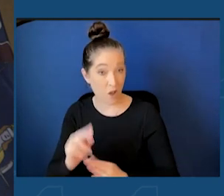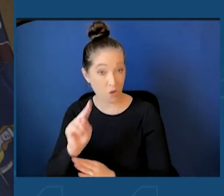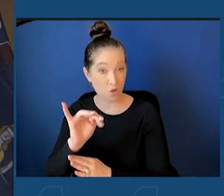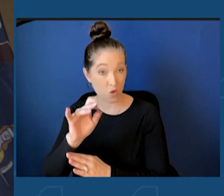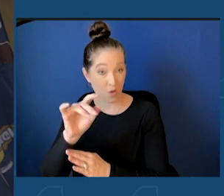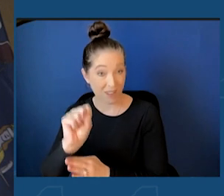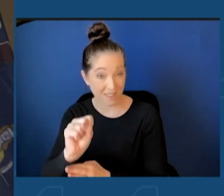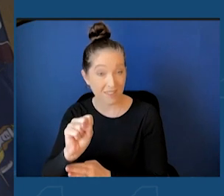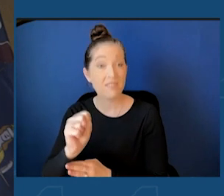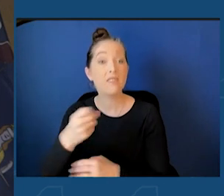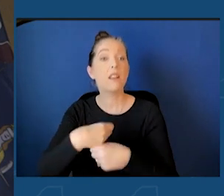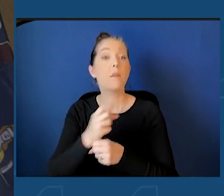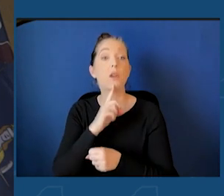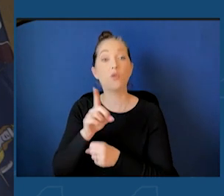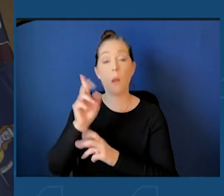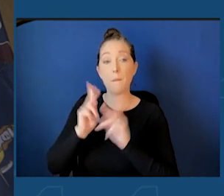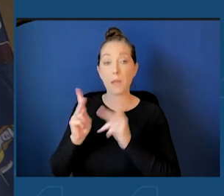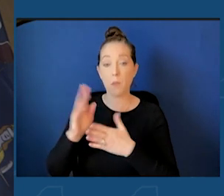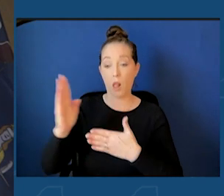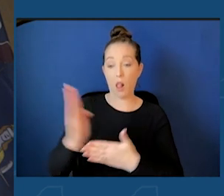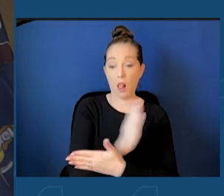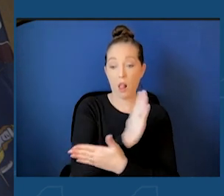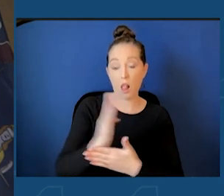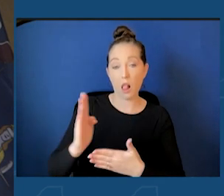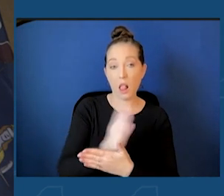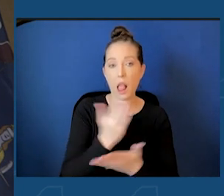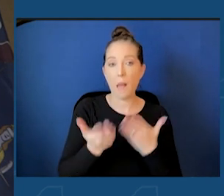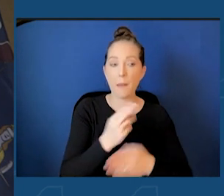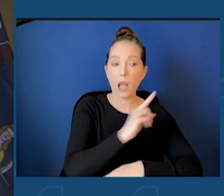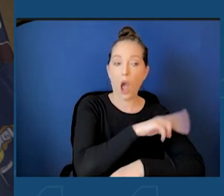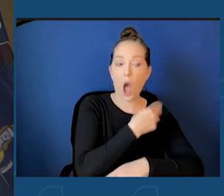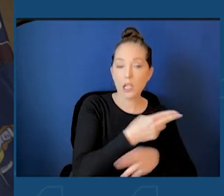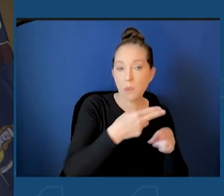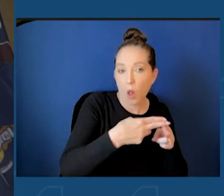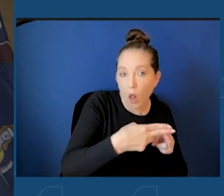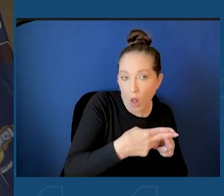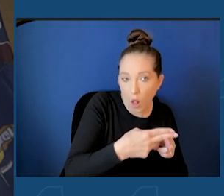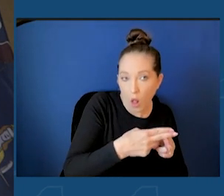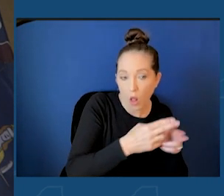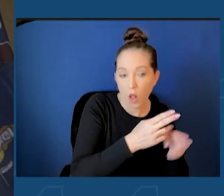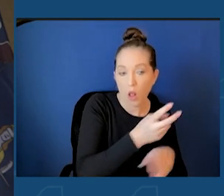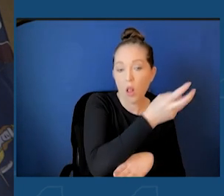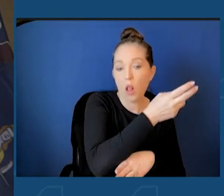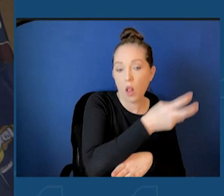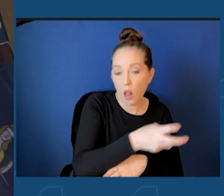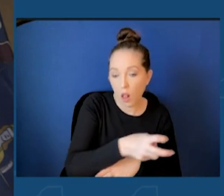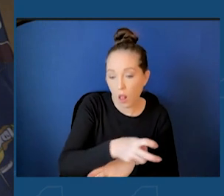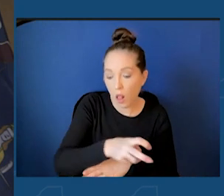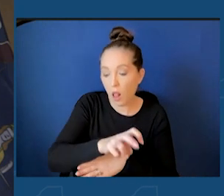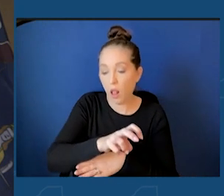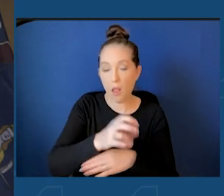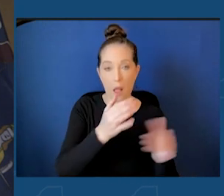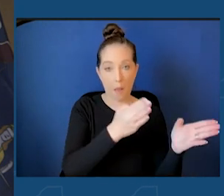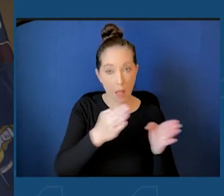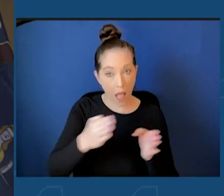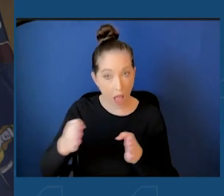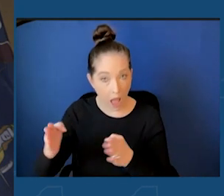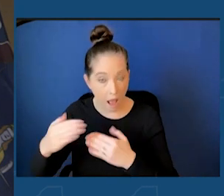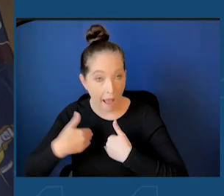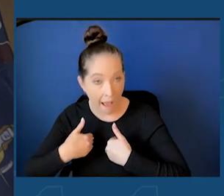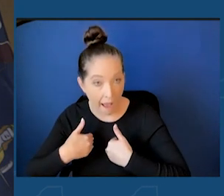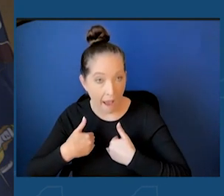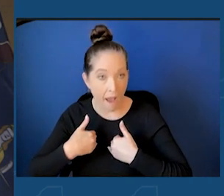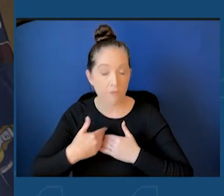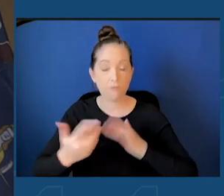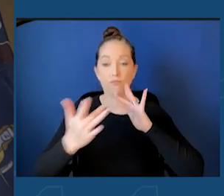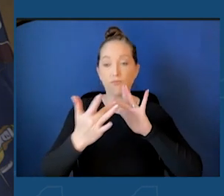people who are, again, the continuum of care, you might need the hospital in the short term. Now you have a plan, you need to stay in touch with a provider,